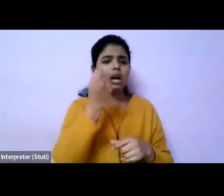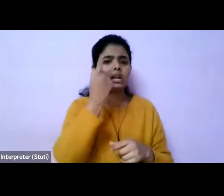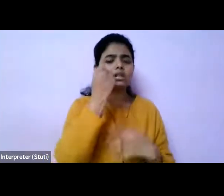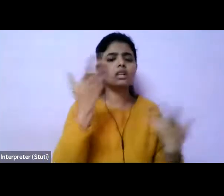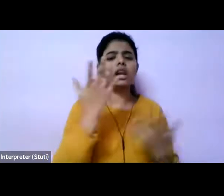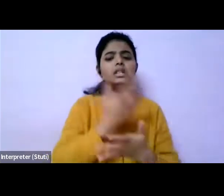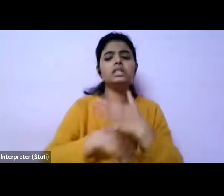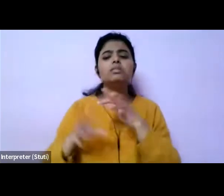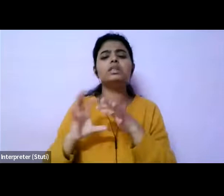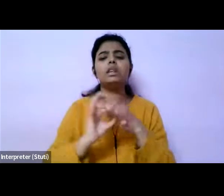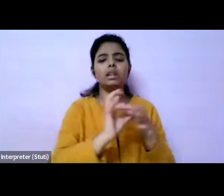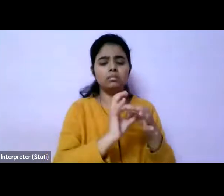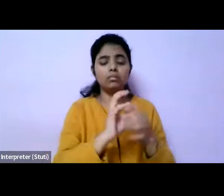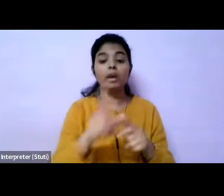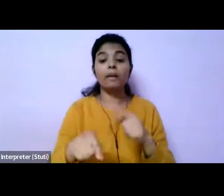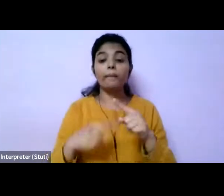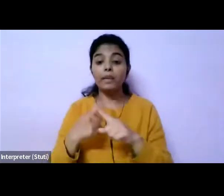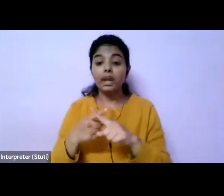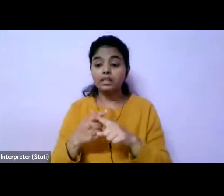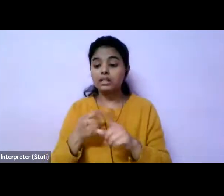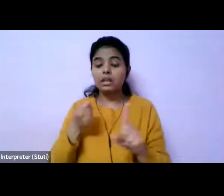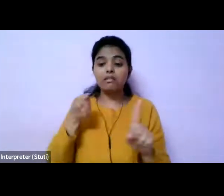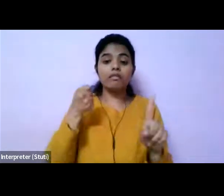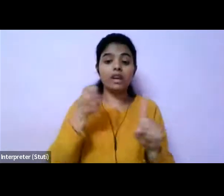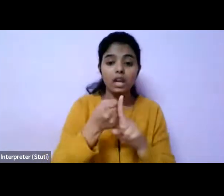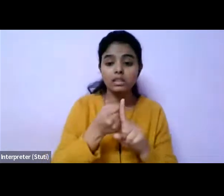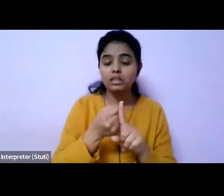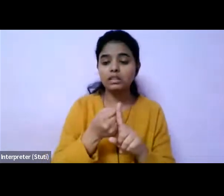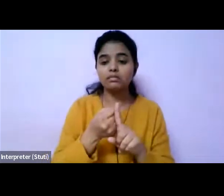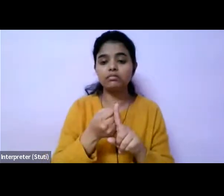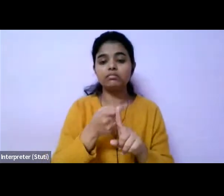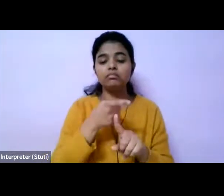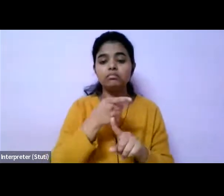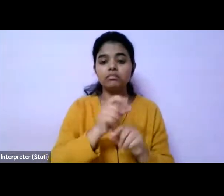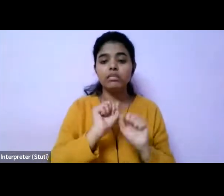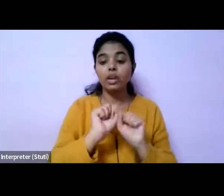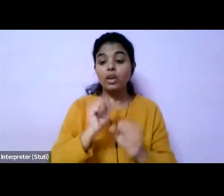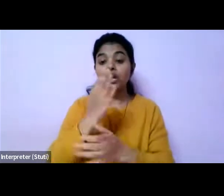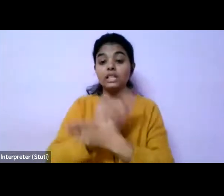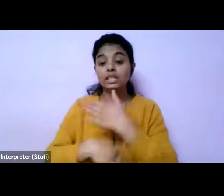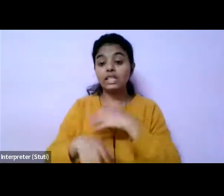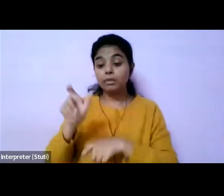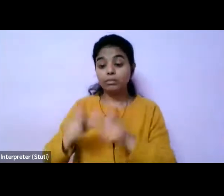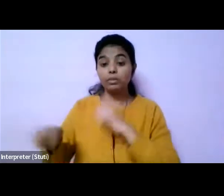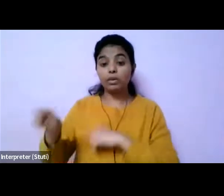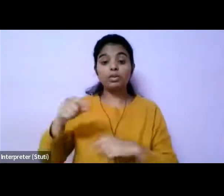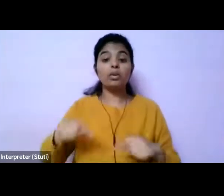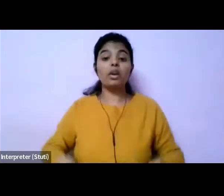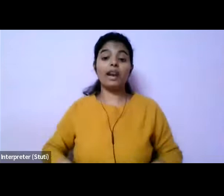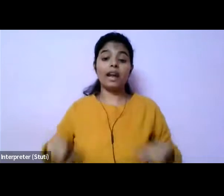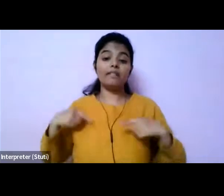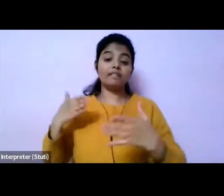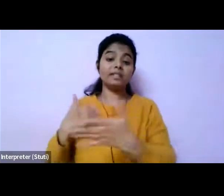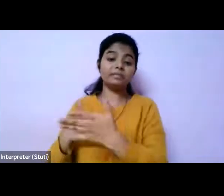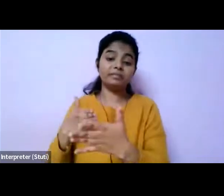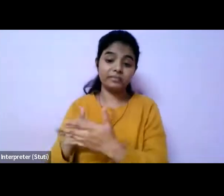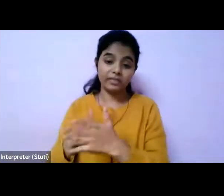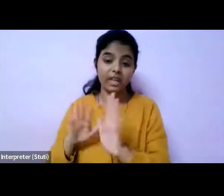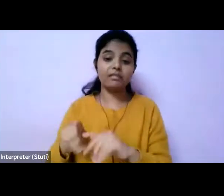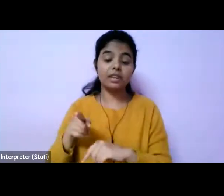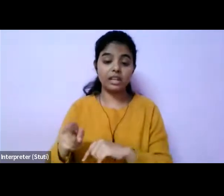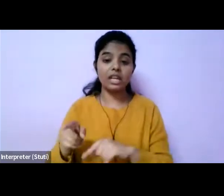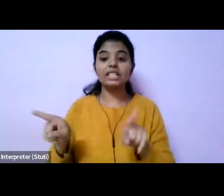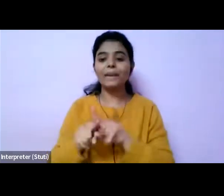have constricting effects, restrictive effects on the lives of persons with disabilities. From